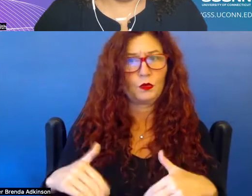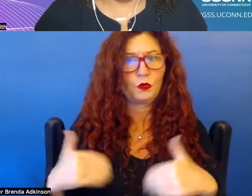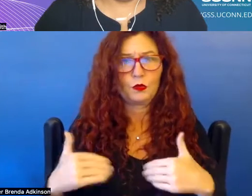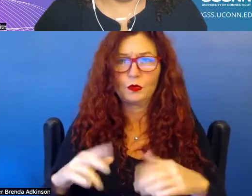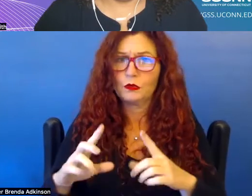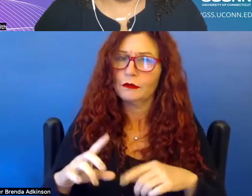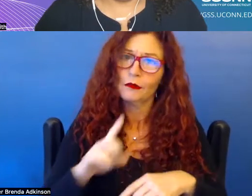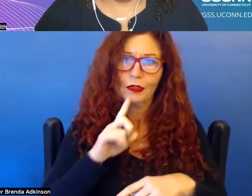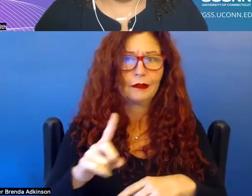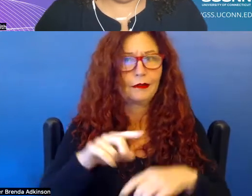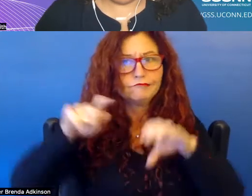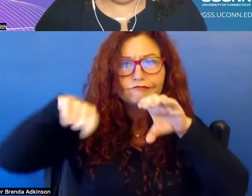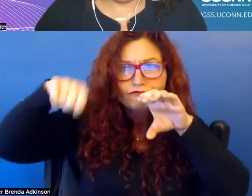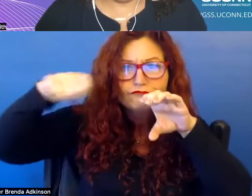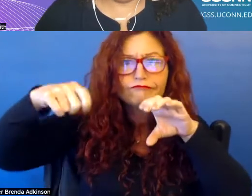film,